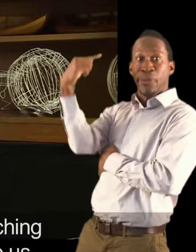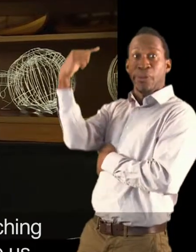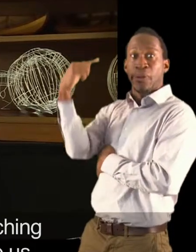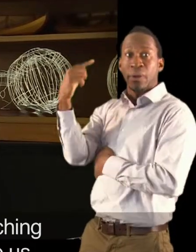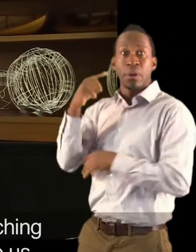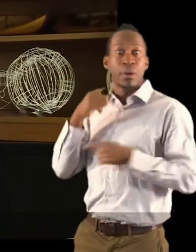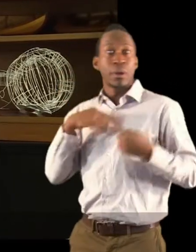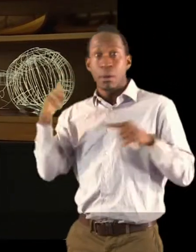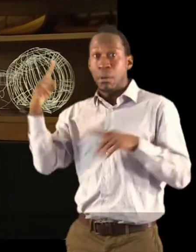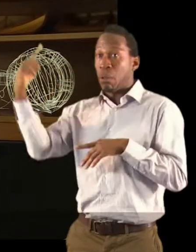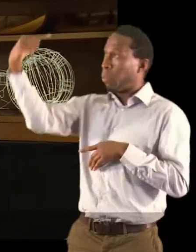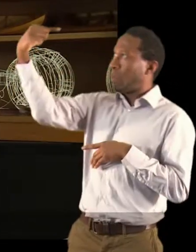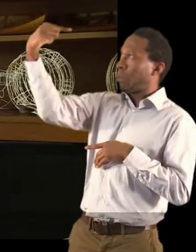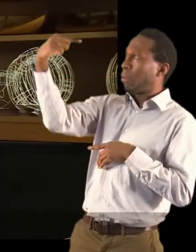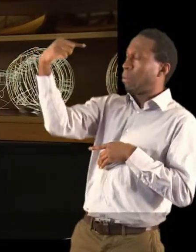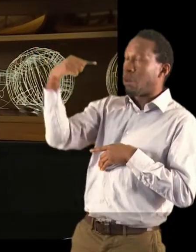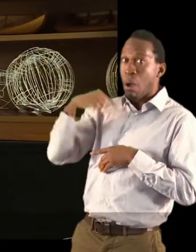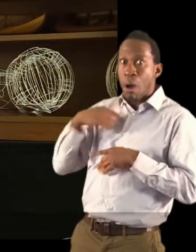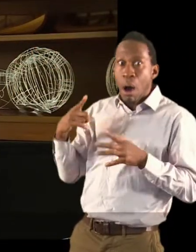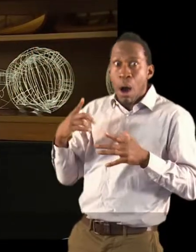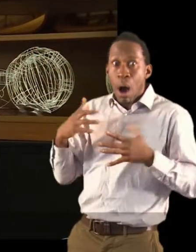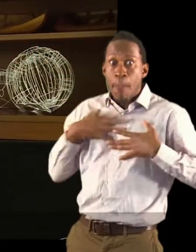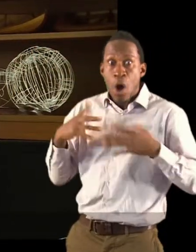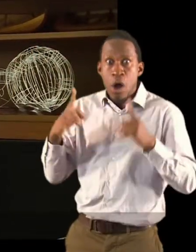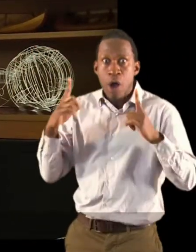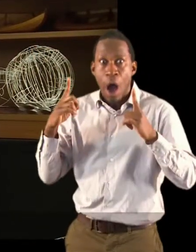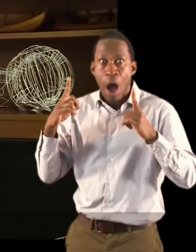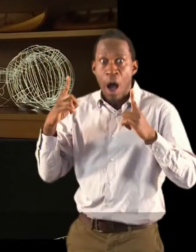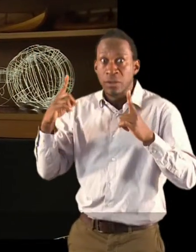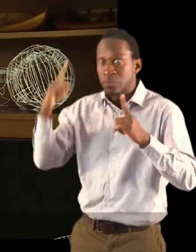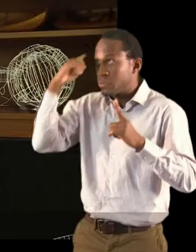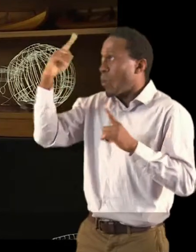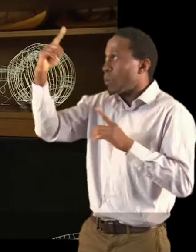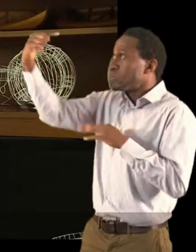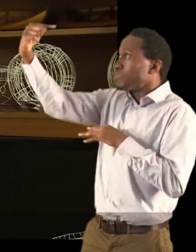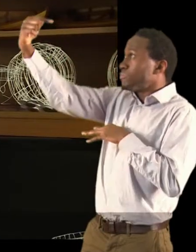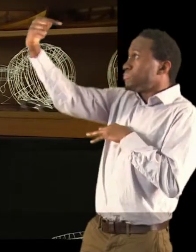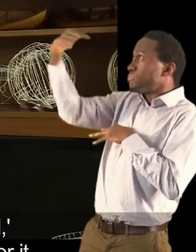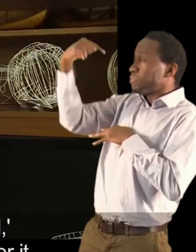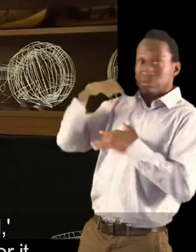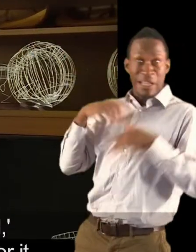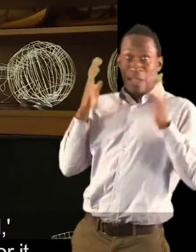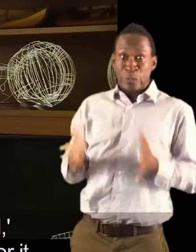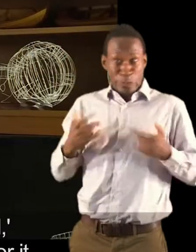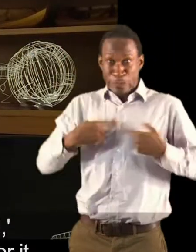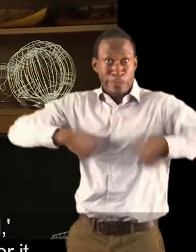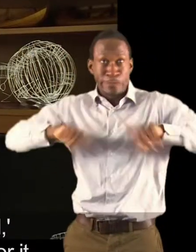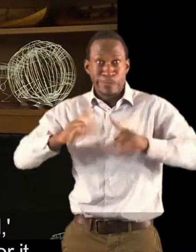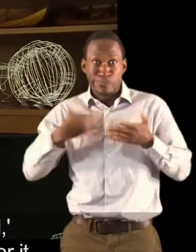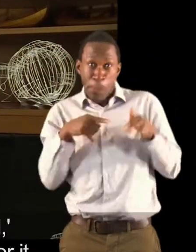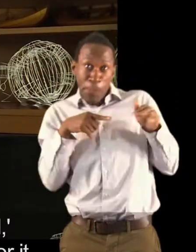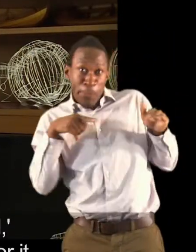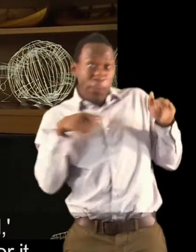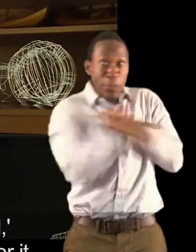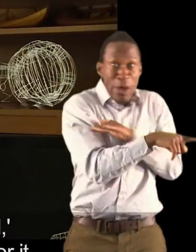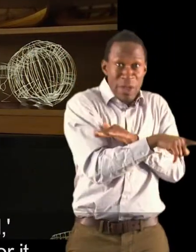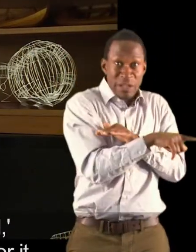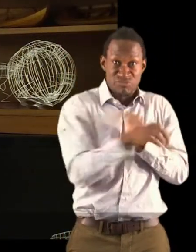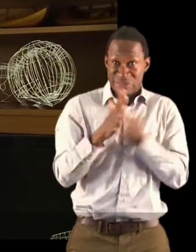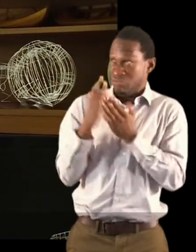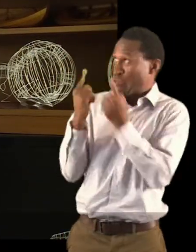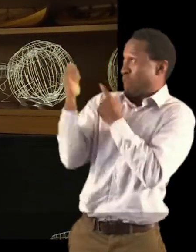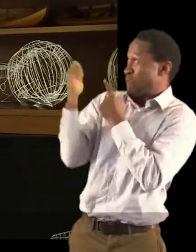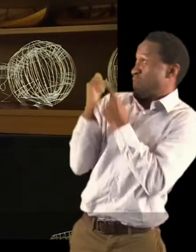us. And he tipped over our way. We thought, God, you know, we were going to run for